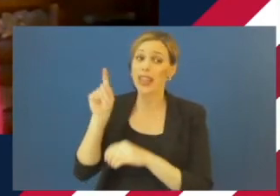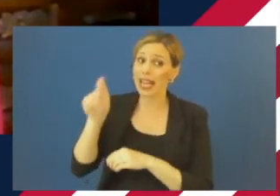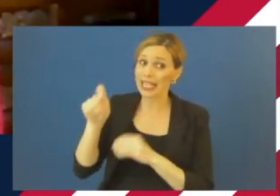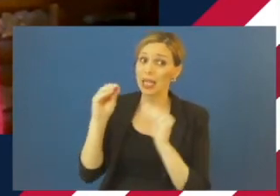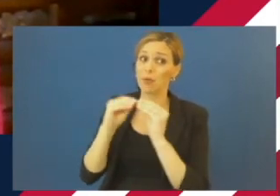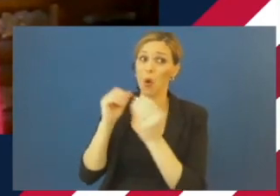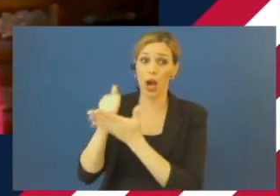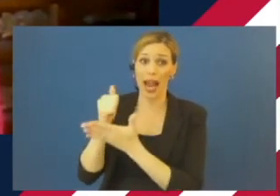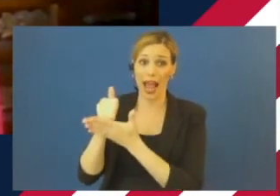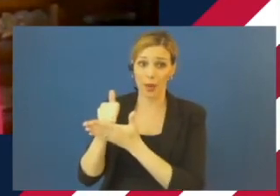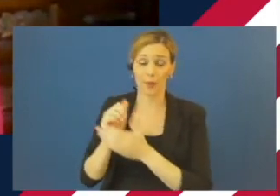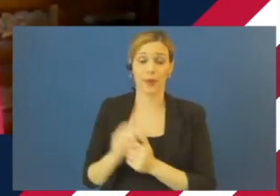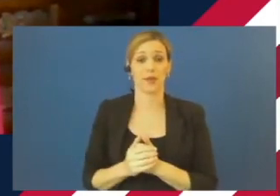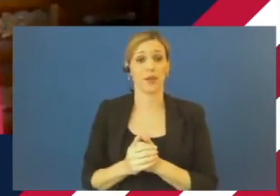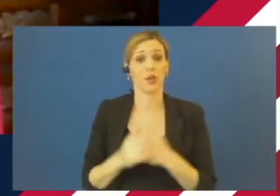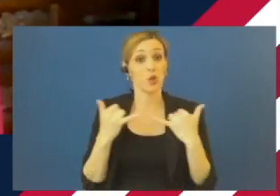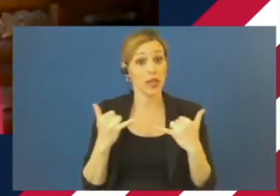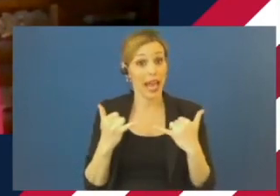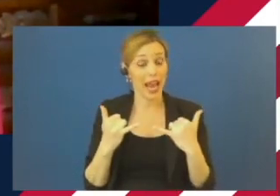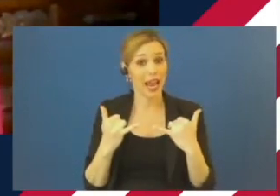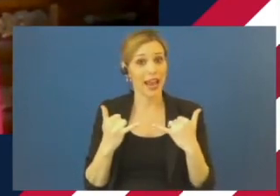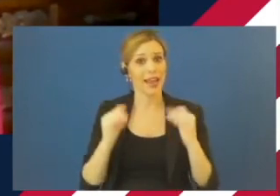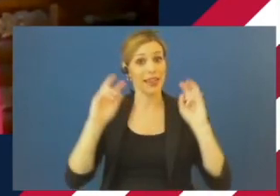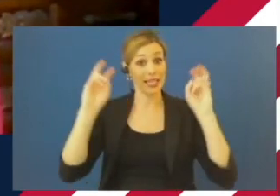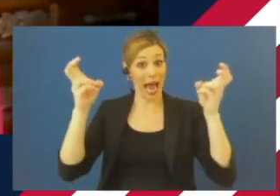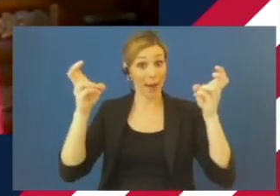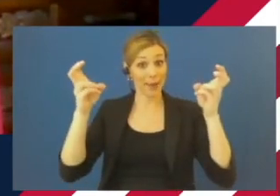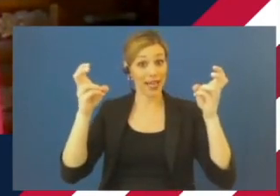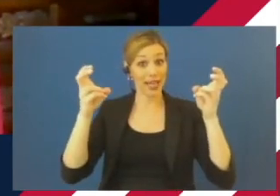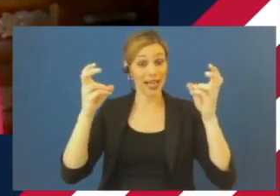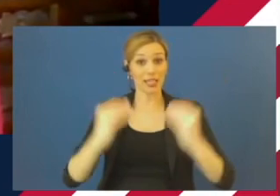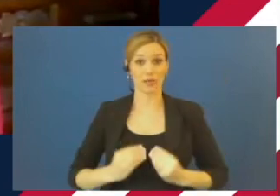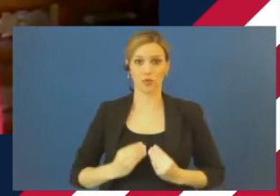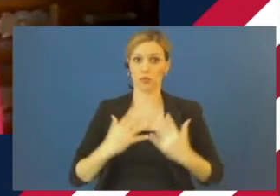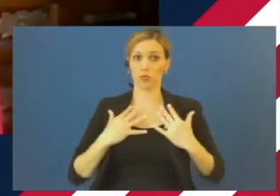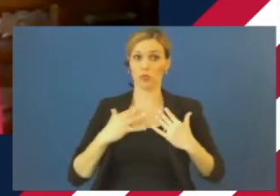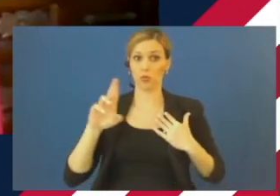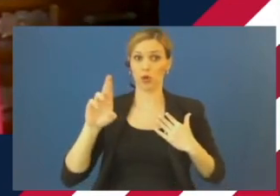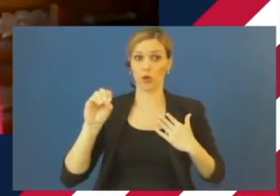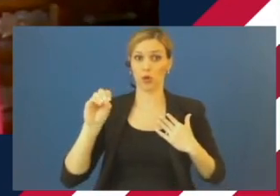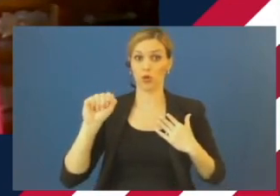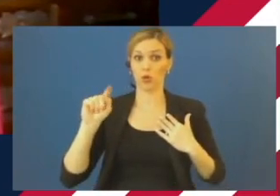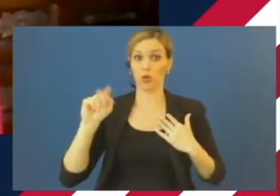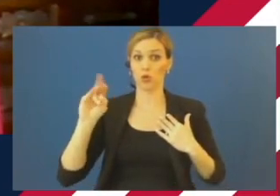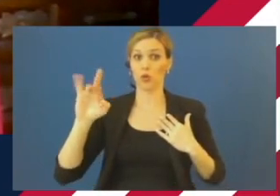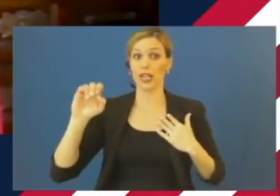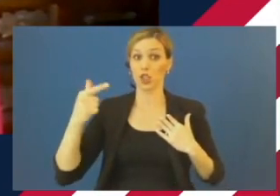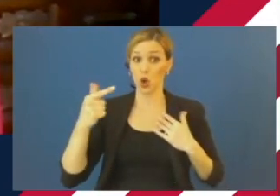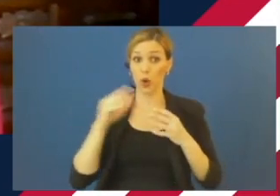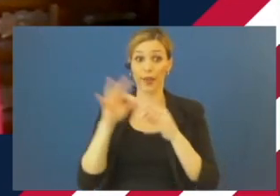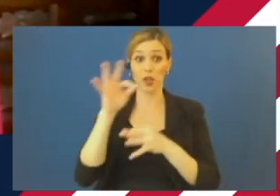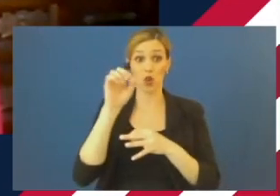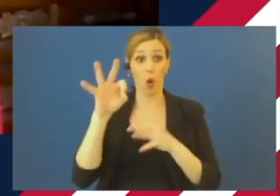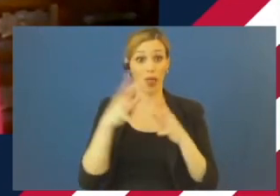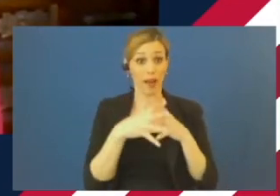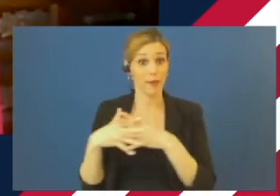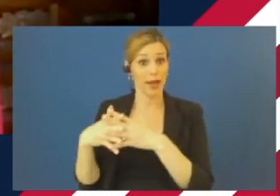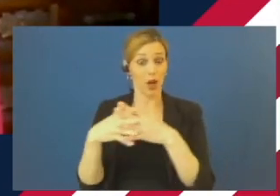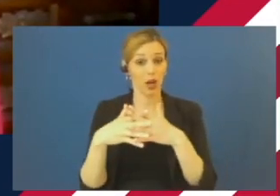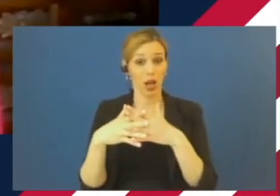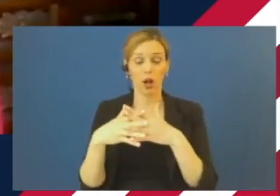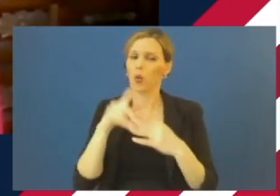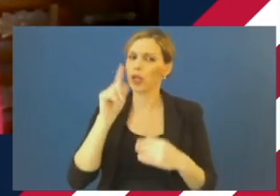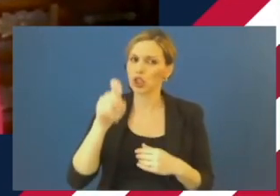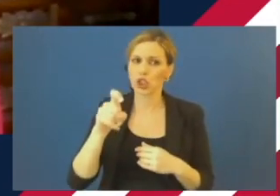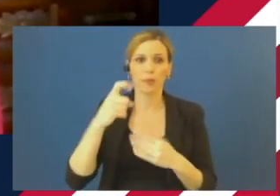we're here to talk about restoring the soul of America, but to do that, we need to recognize the work that should have been accomplished before COVID arrived.